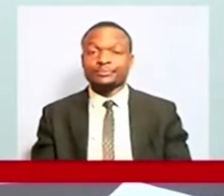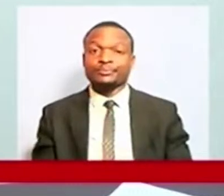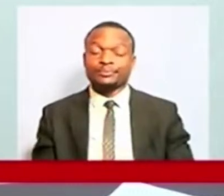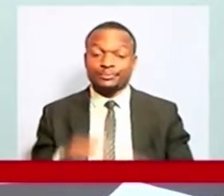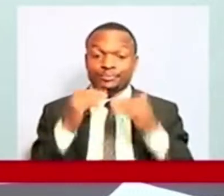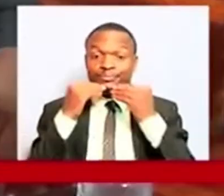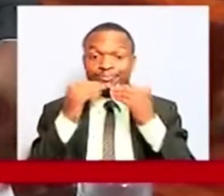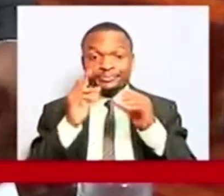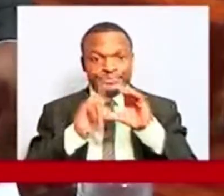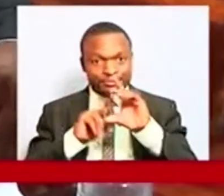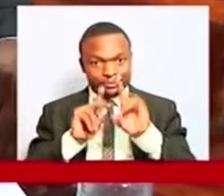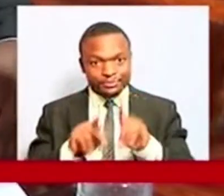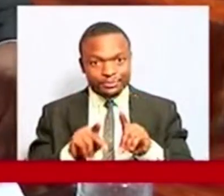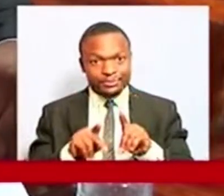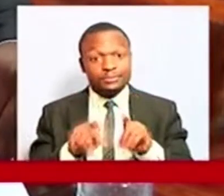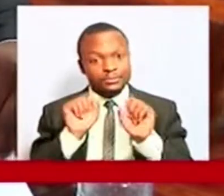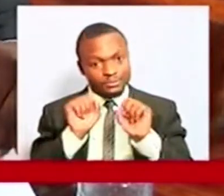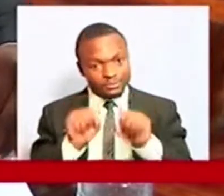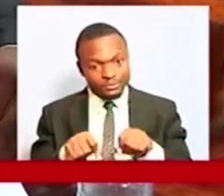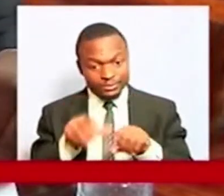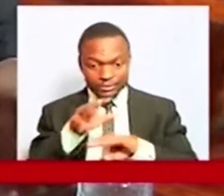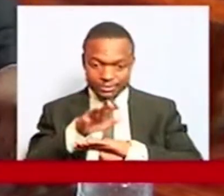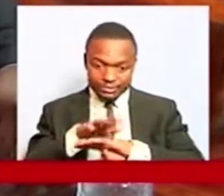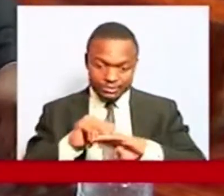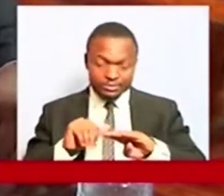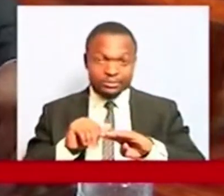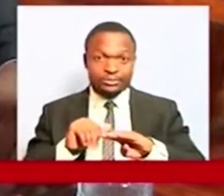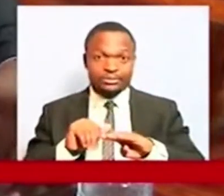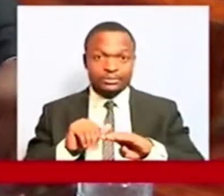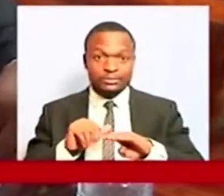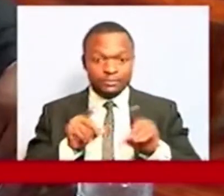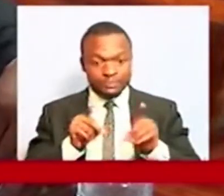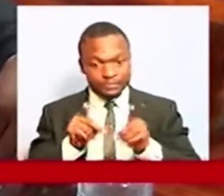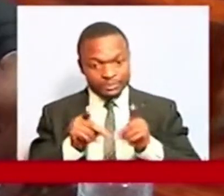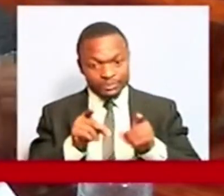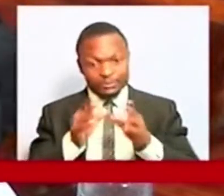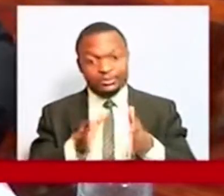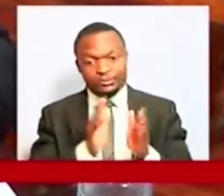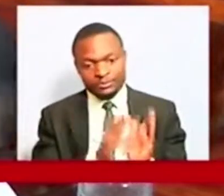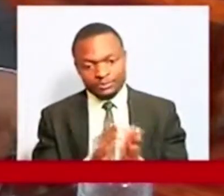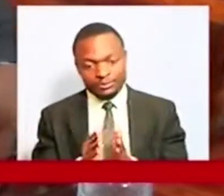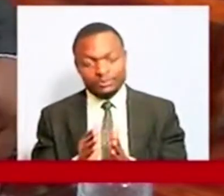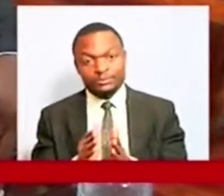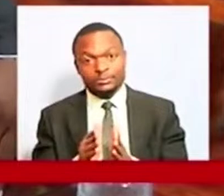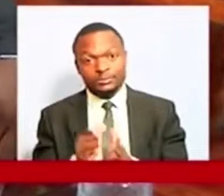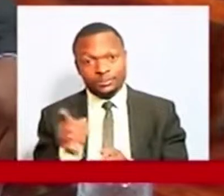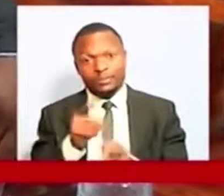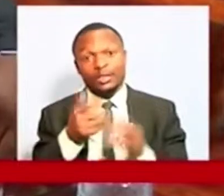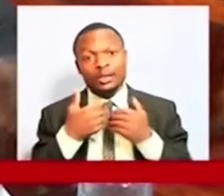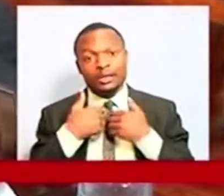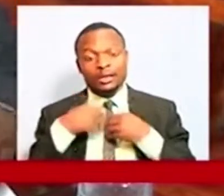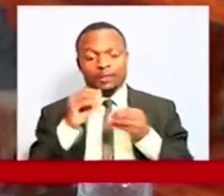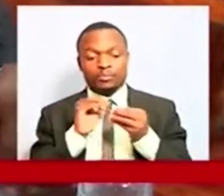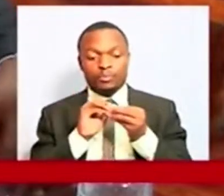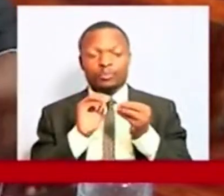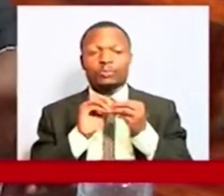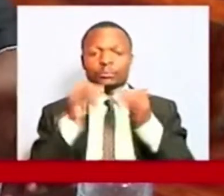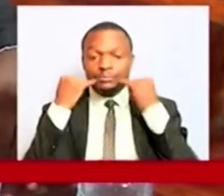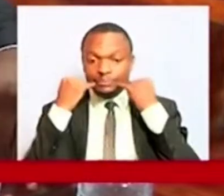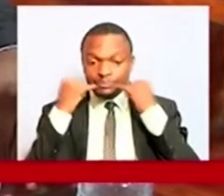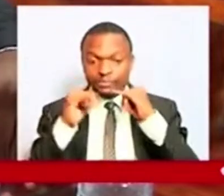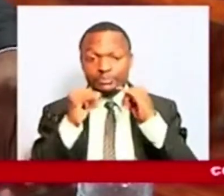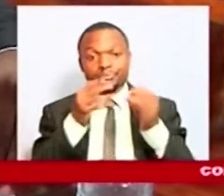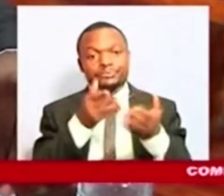Thank you, Chair. I think let me invite my Director Planning to come in. I think she has more information on